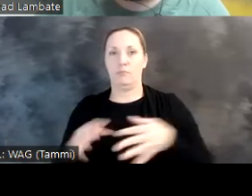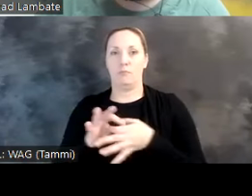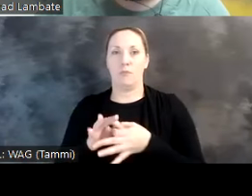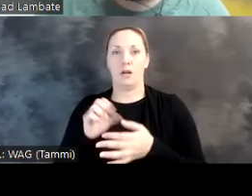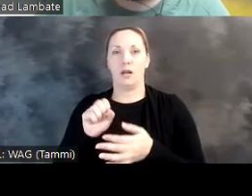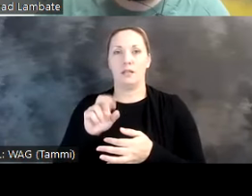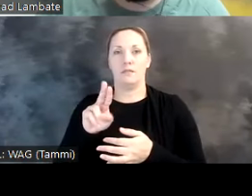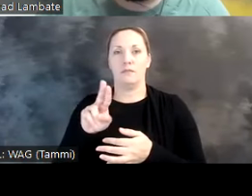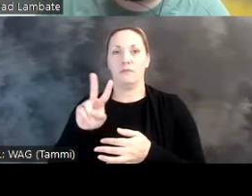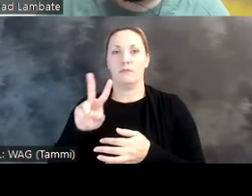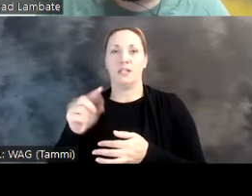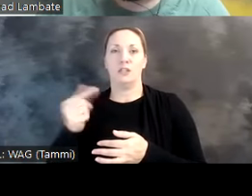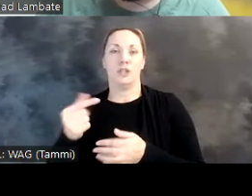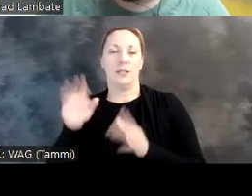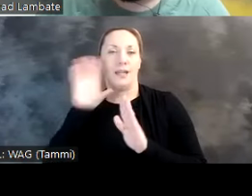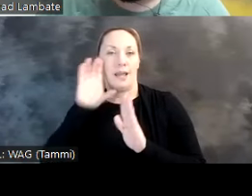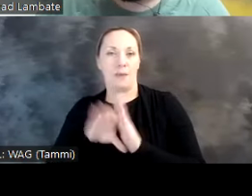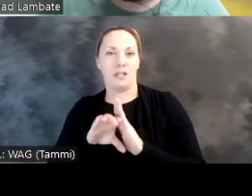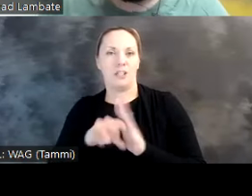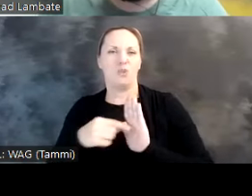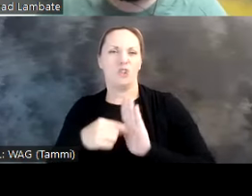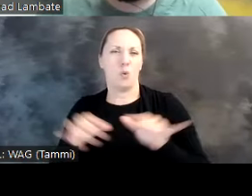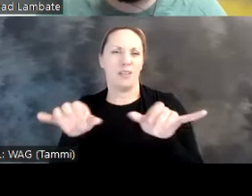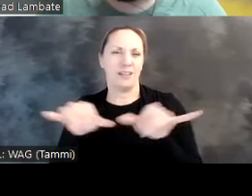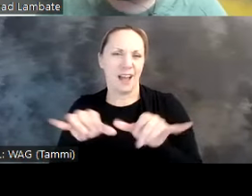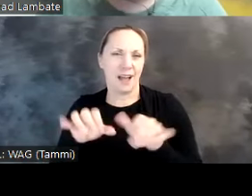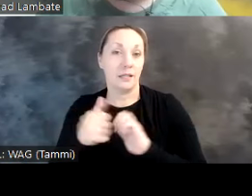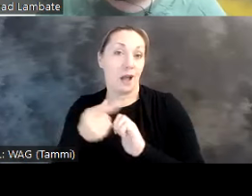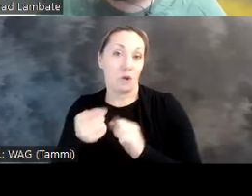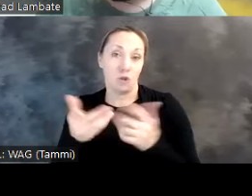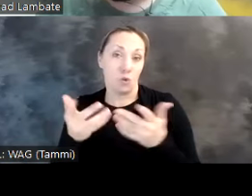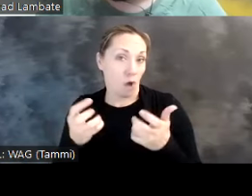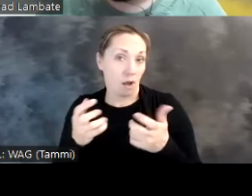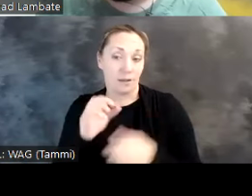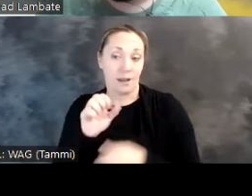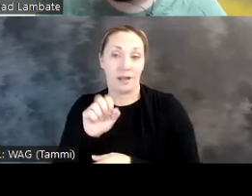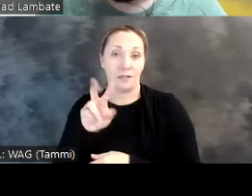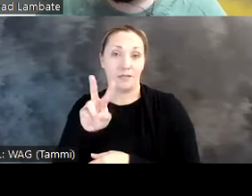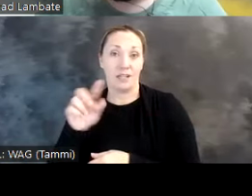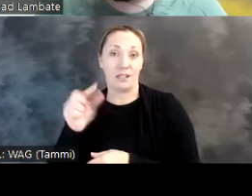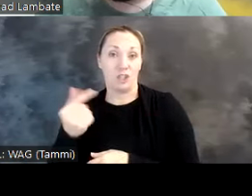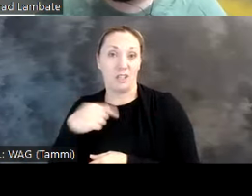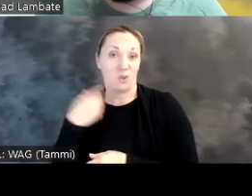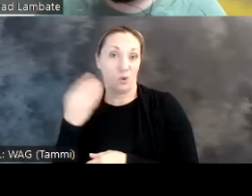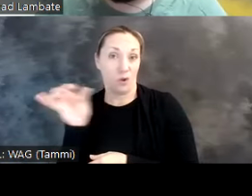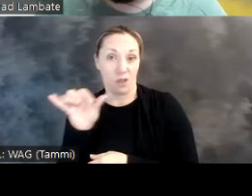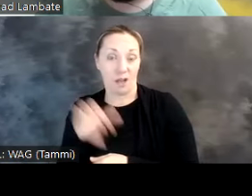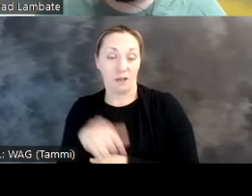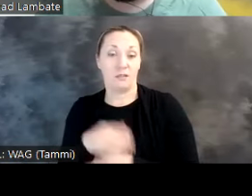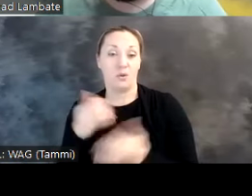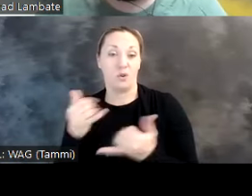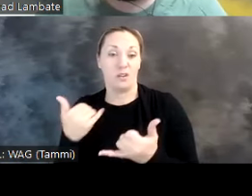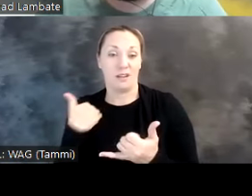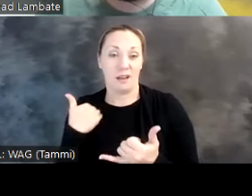and also the size and how you want that SVG image to look like. So currently